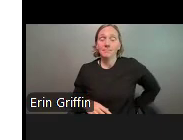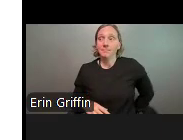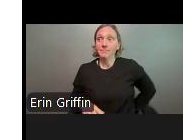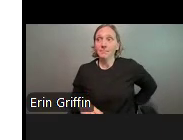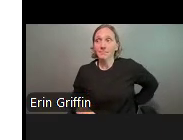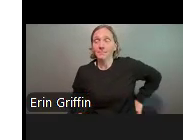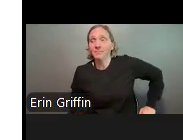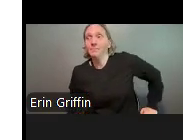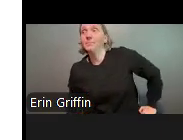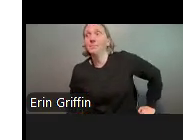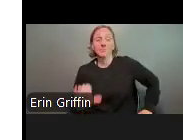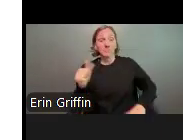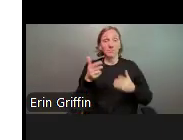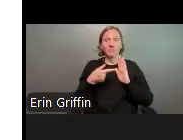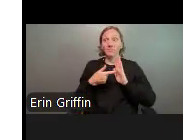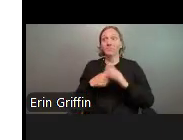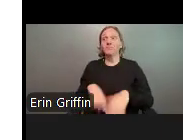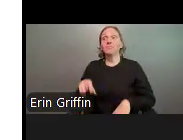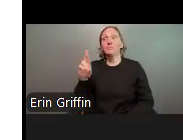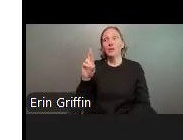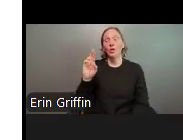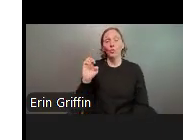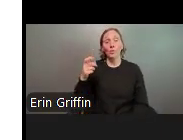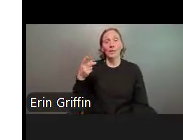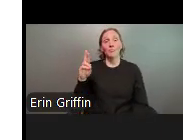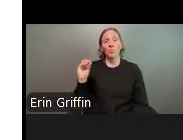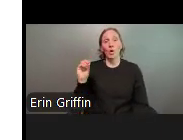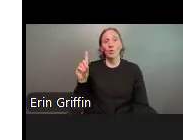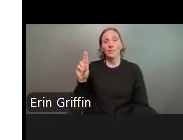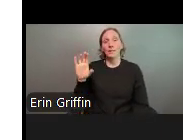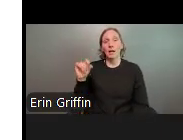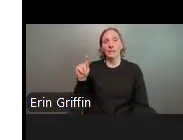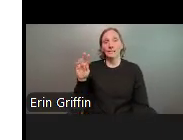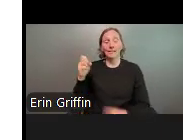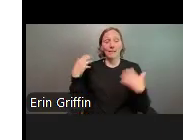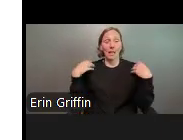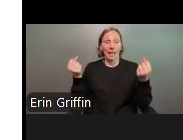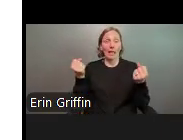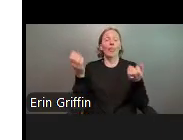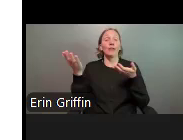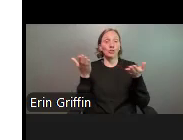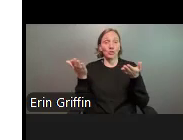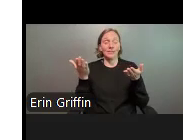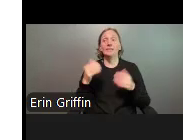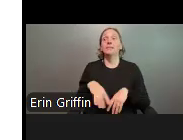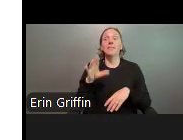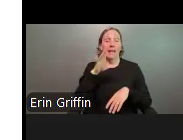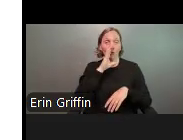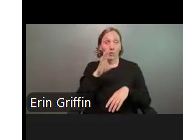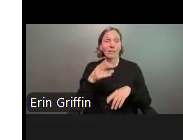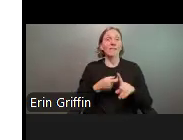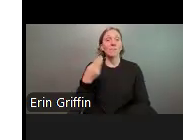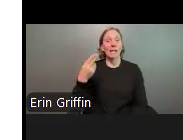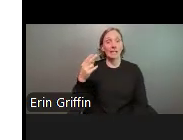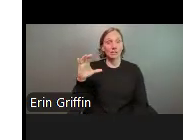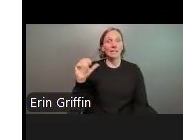Here's another example. Some reproductive health services are also those that are currently provided directly by healthcare